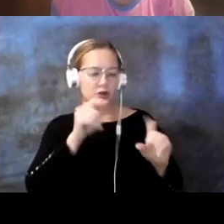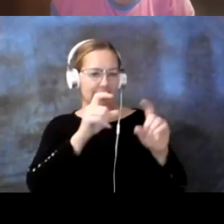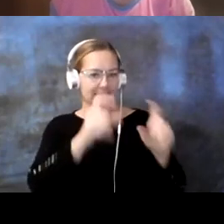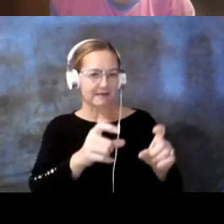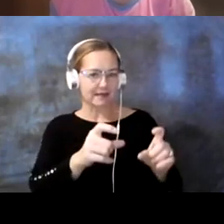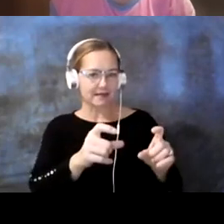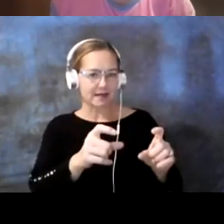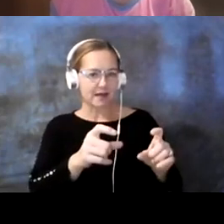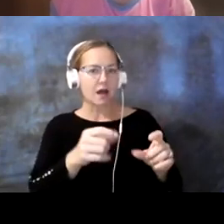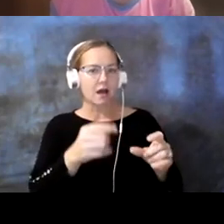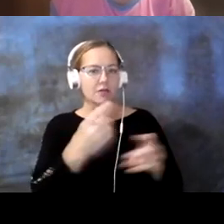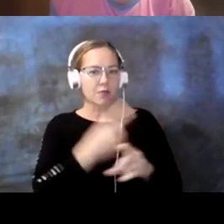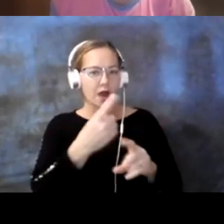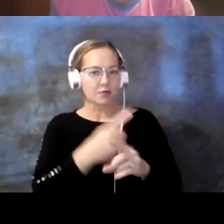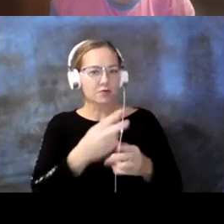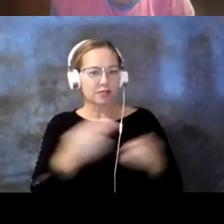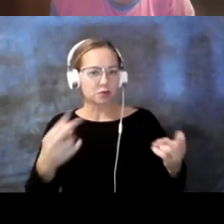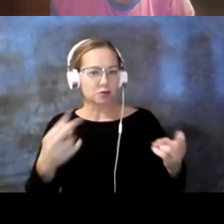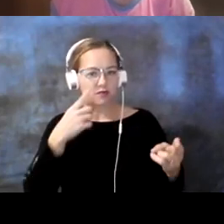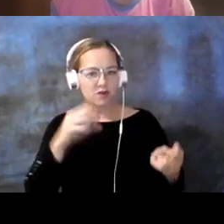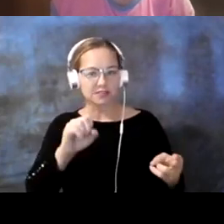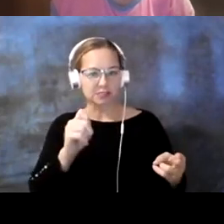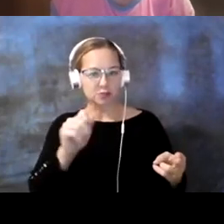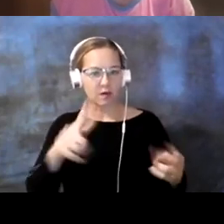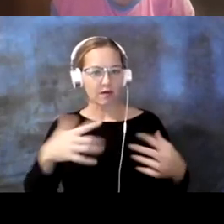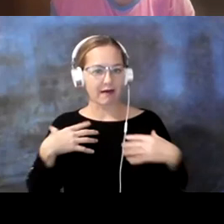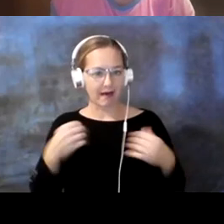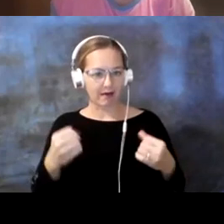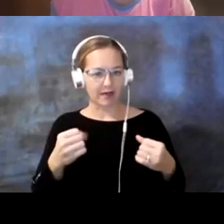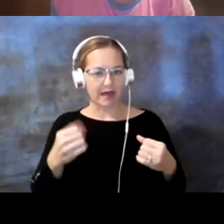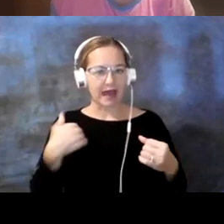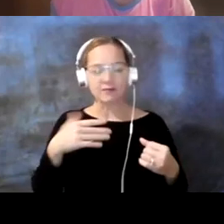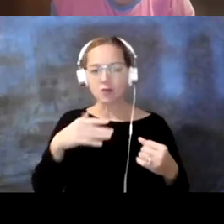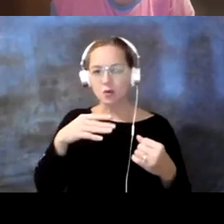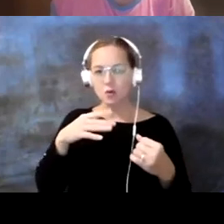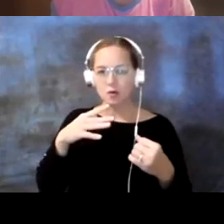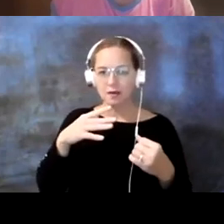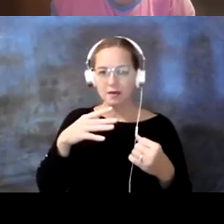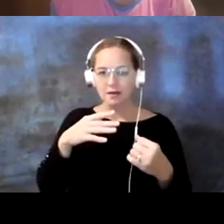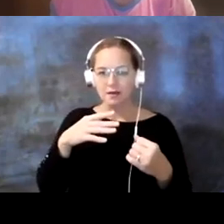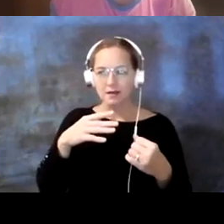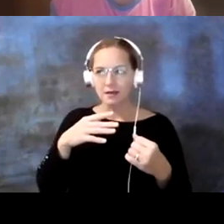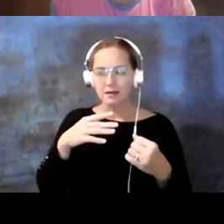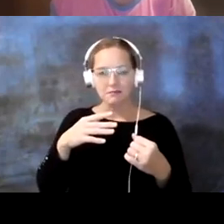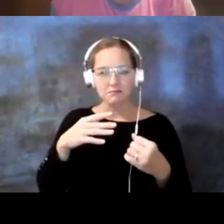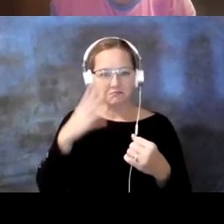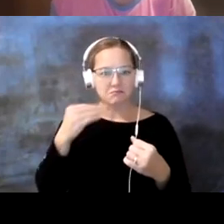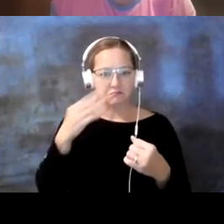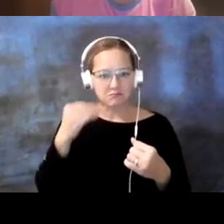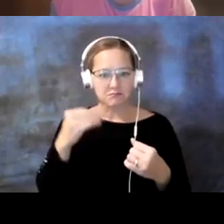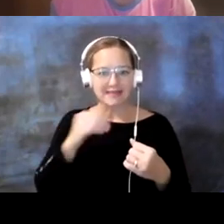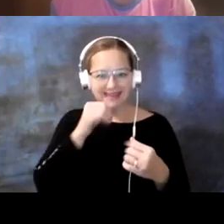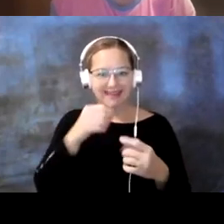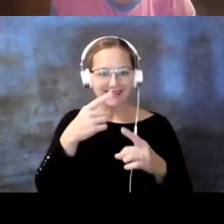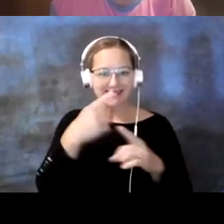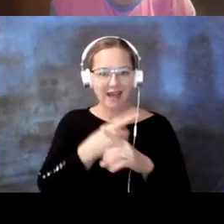health. Have you ever encountered inadequate healthcare related to sexual health, and what should someone